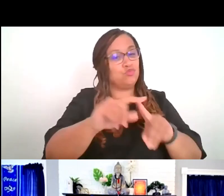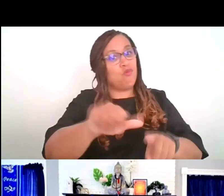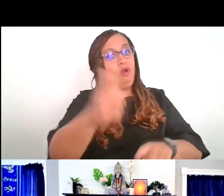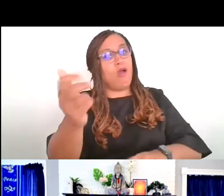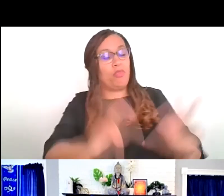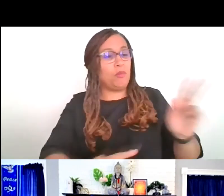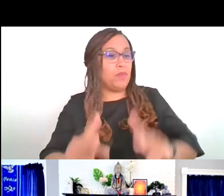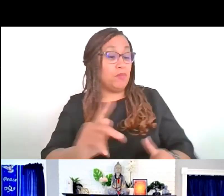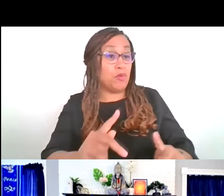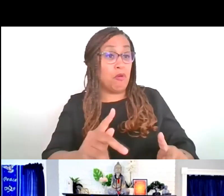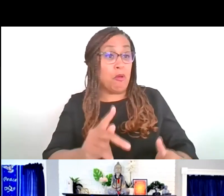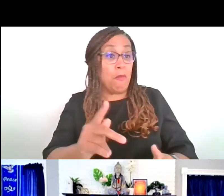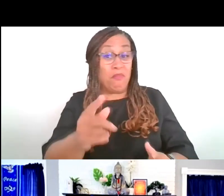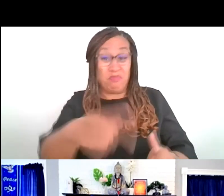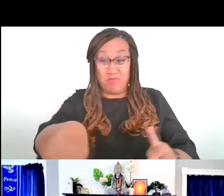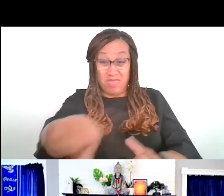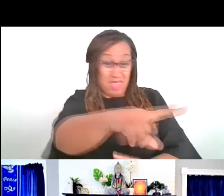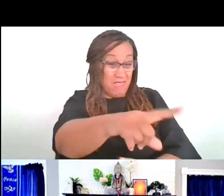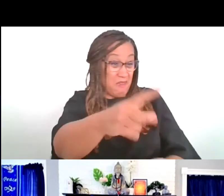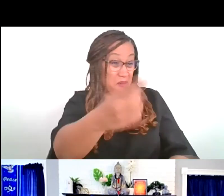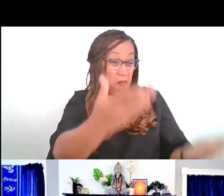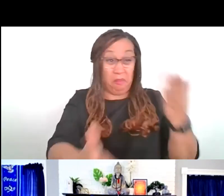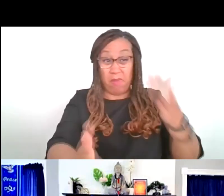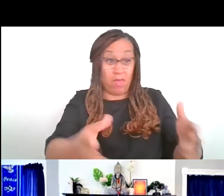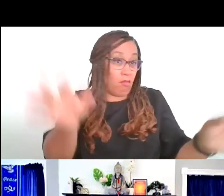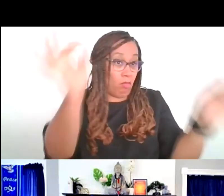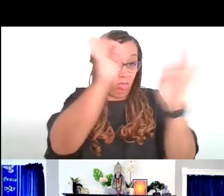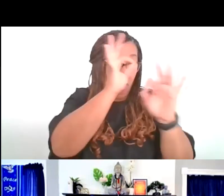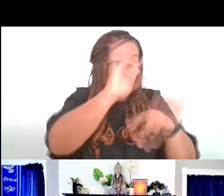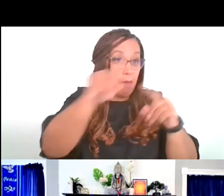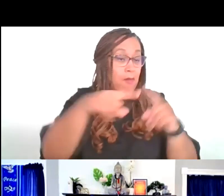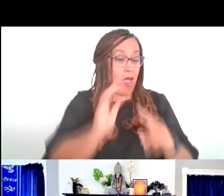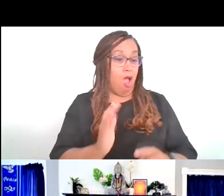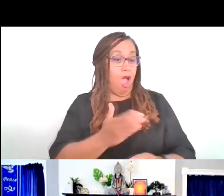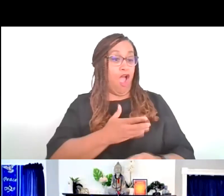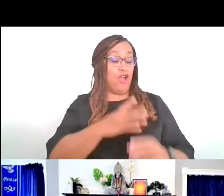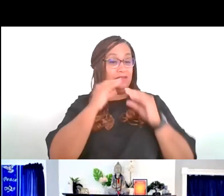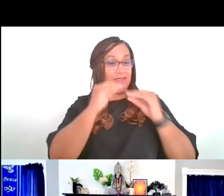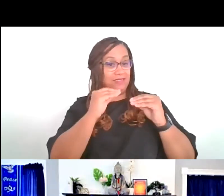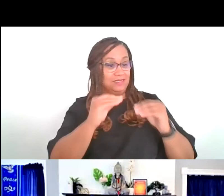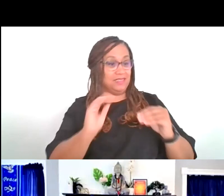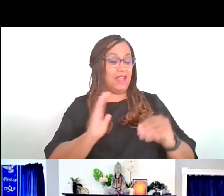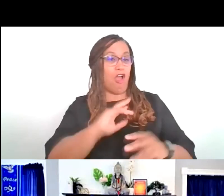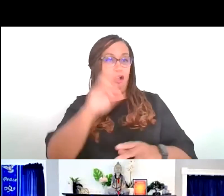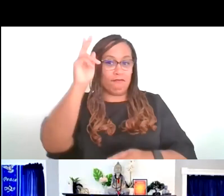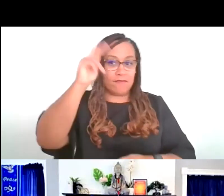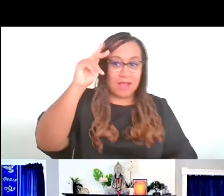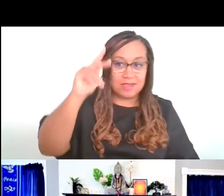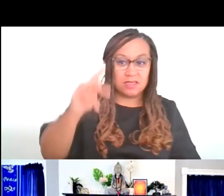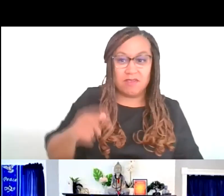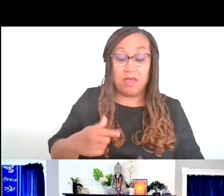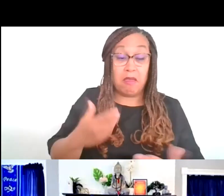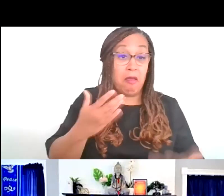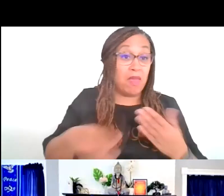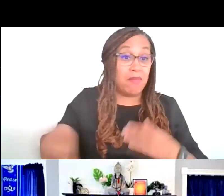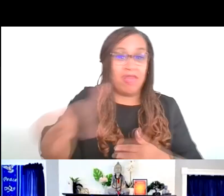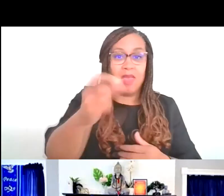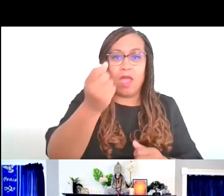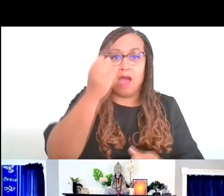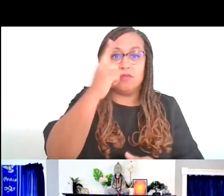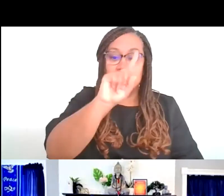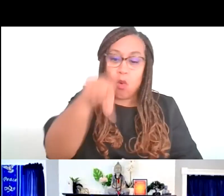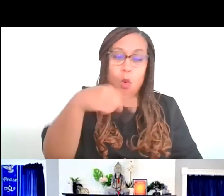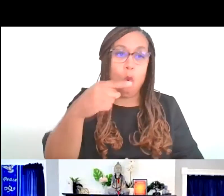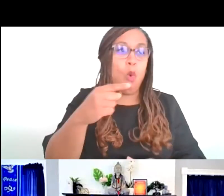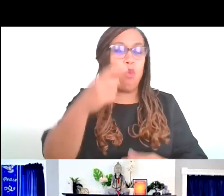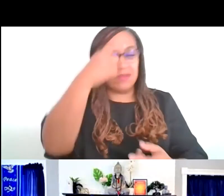our teaching or our centers, to bring it to those who know nothing other than trauma and pain, to bring